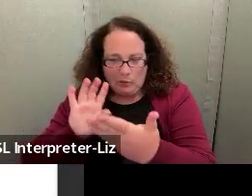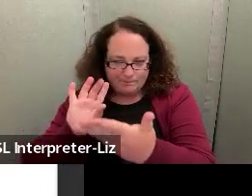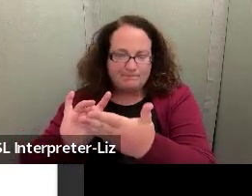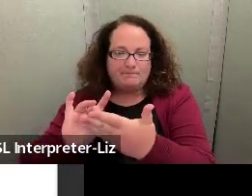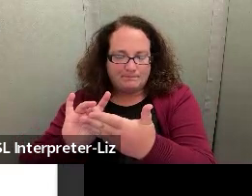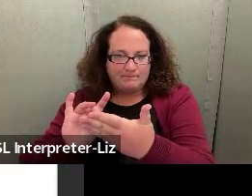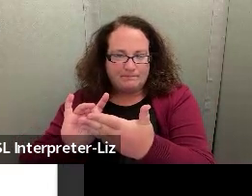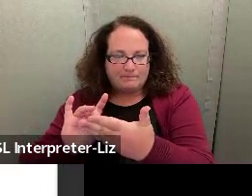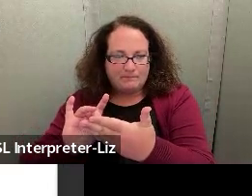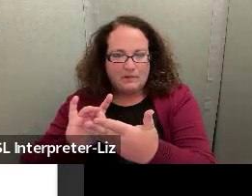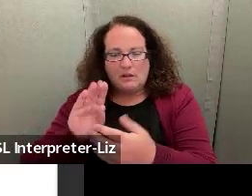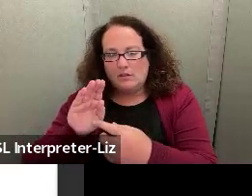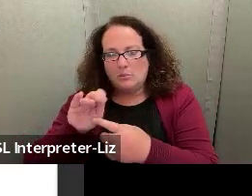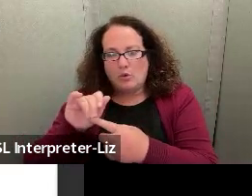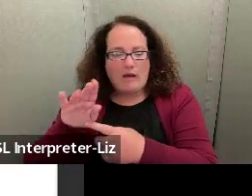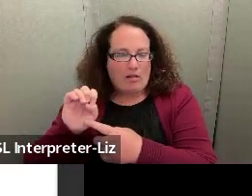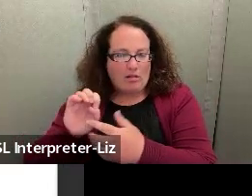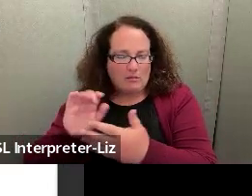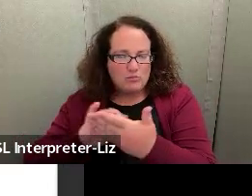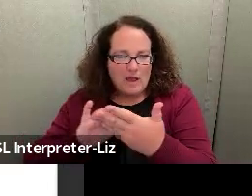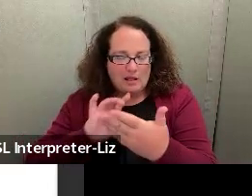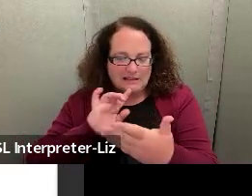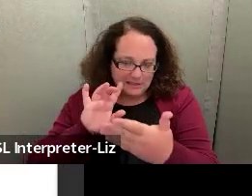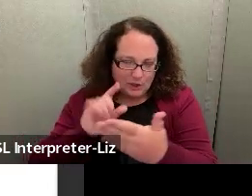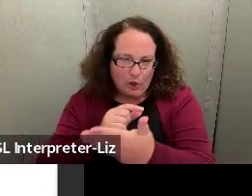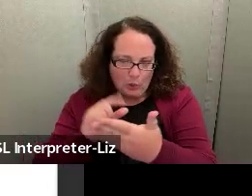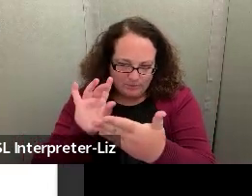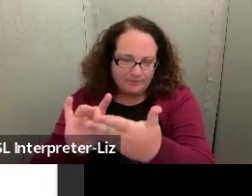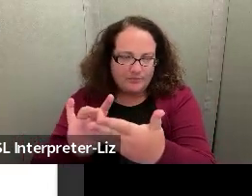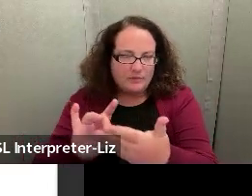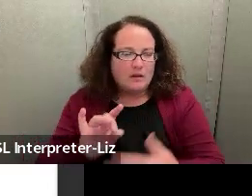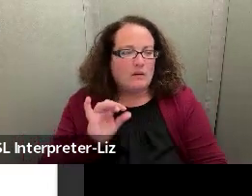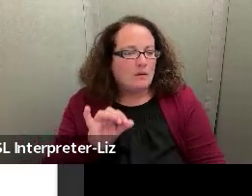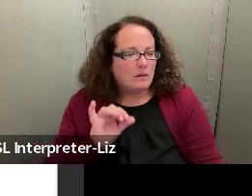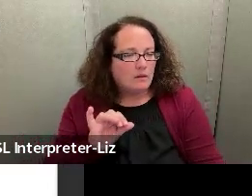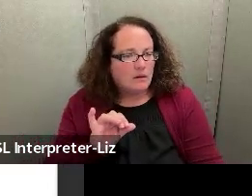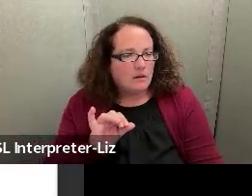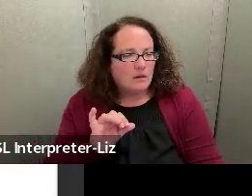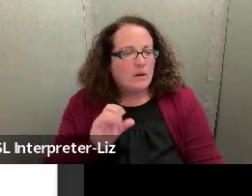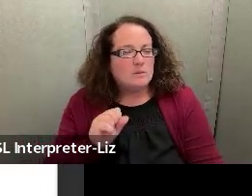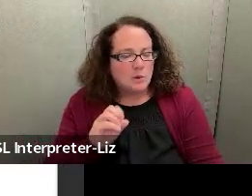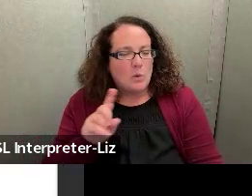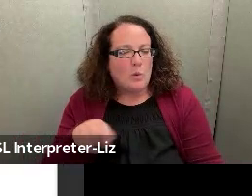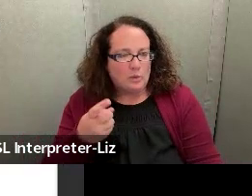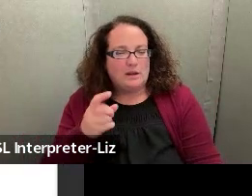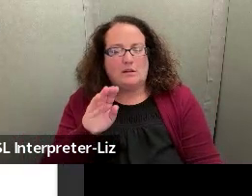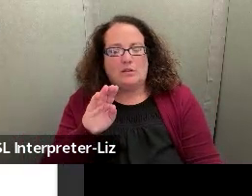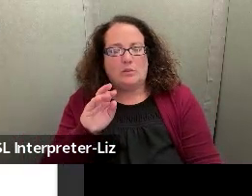It's the braille. The braille, yeah. So only in the braille part is carved out.